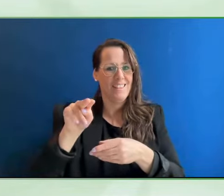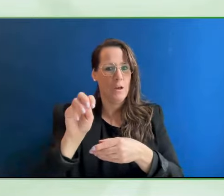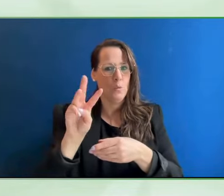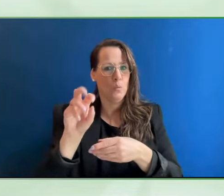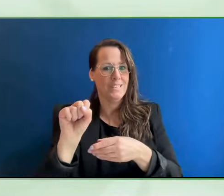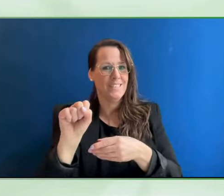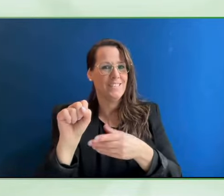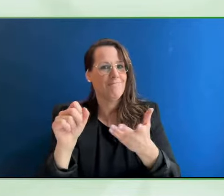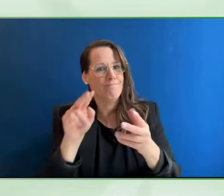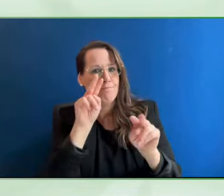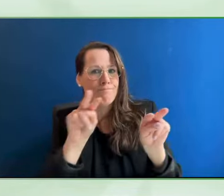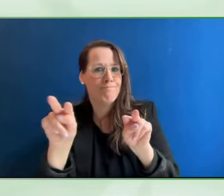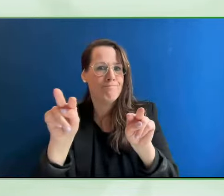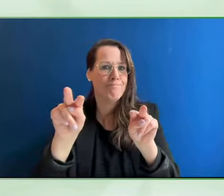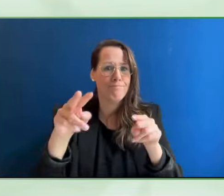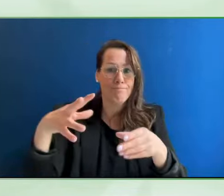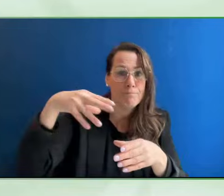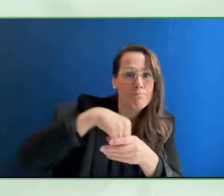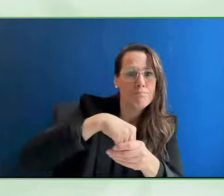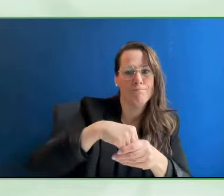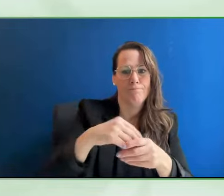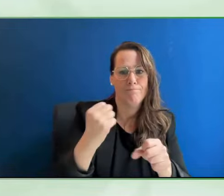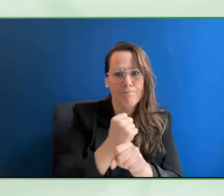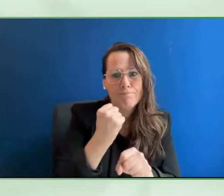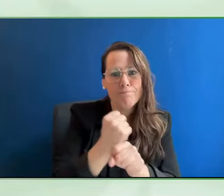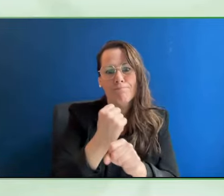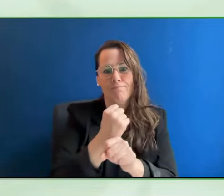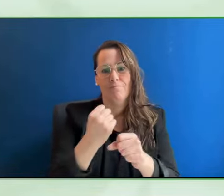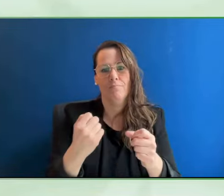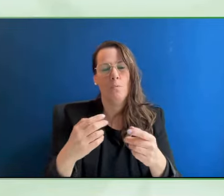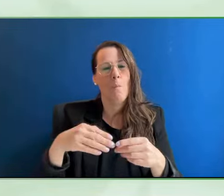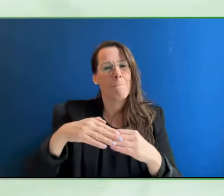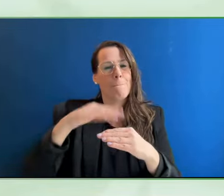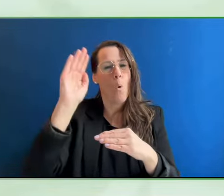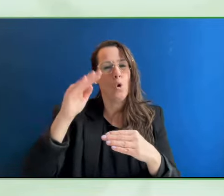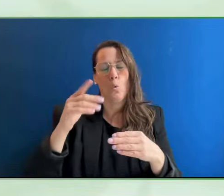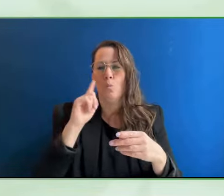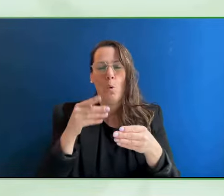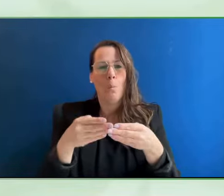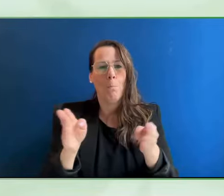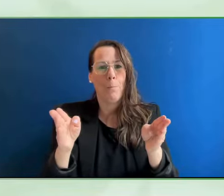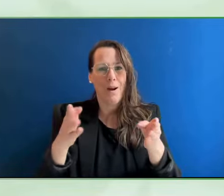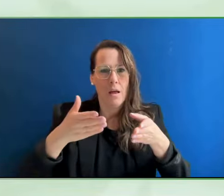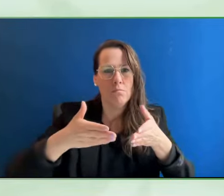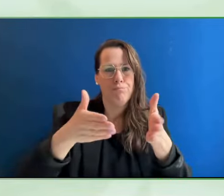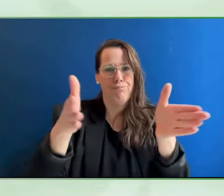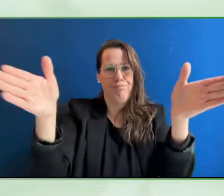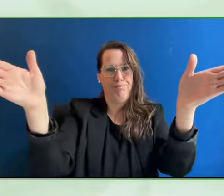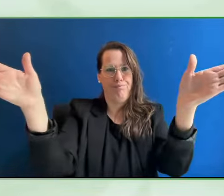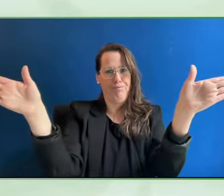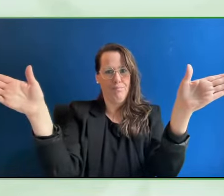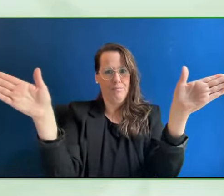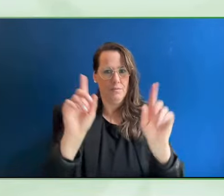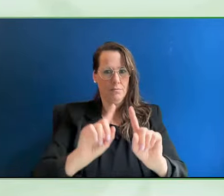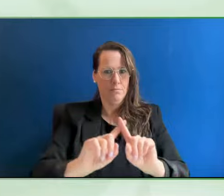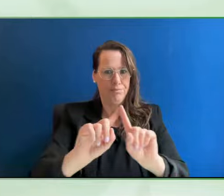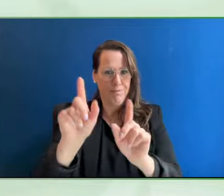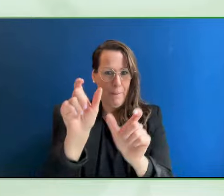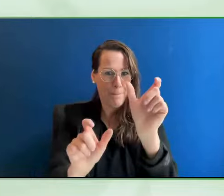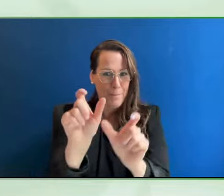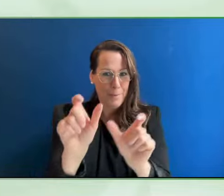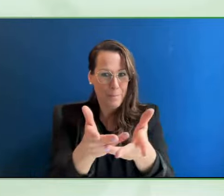are important to take part on the society. That's true. Thank you. Thank you for explaining what you're doing